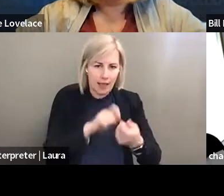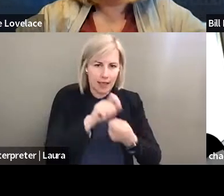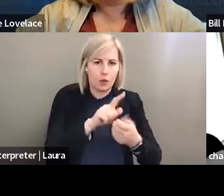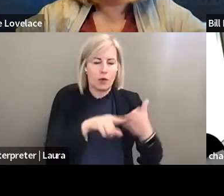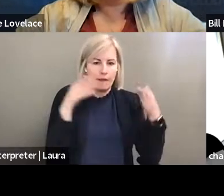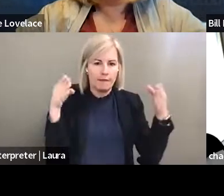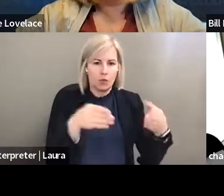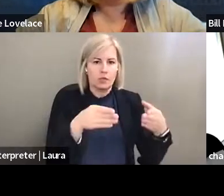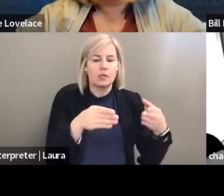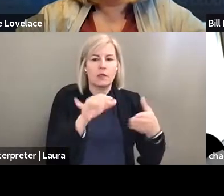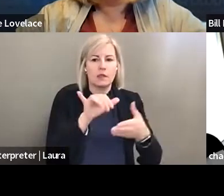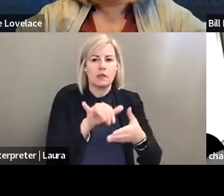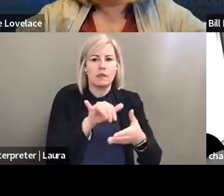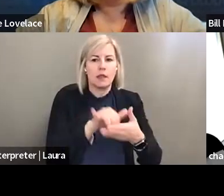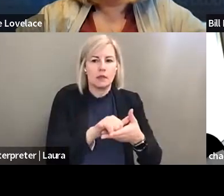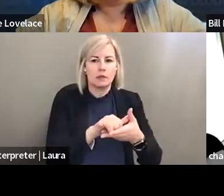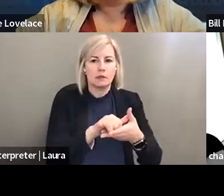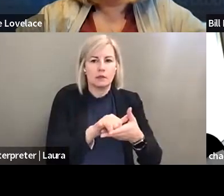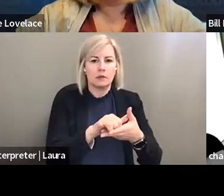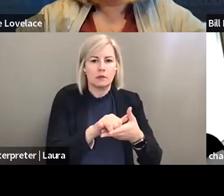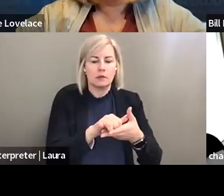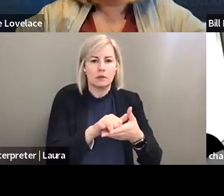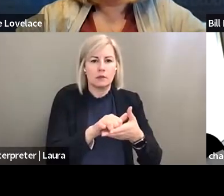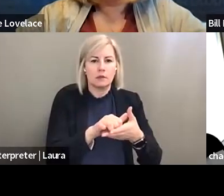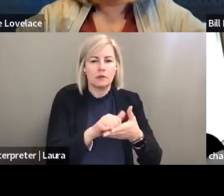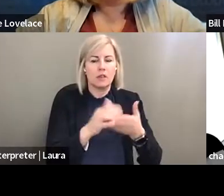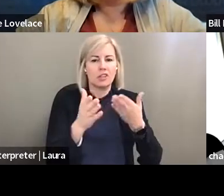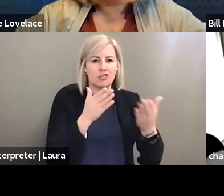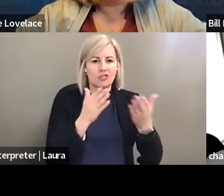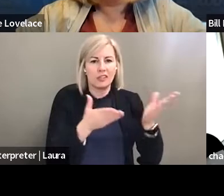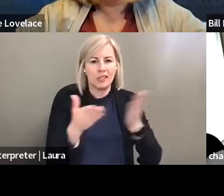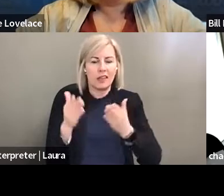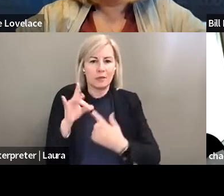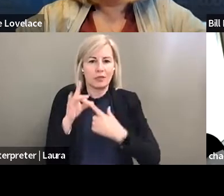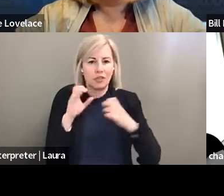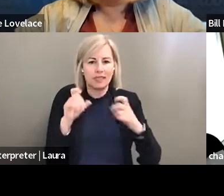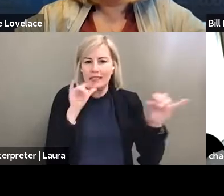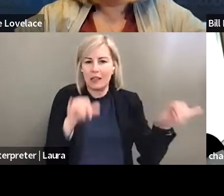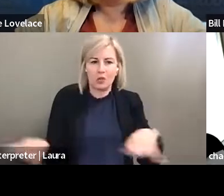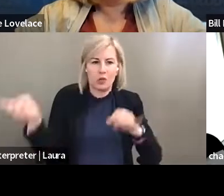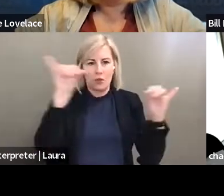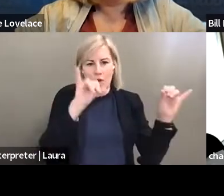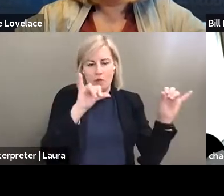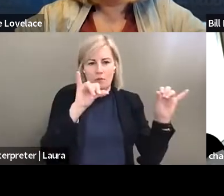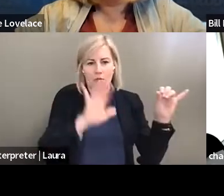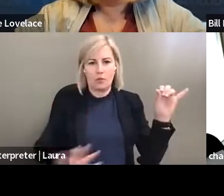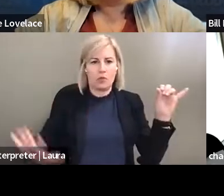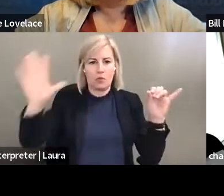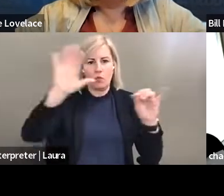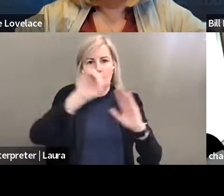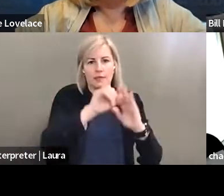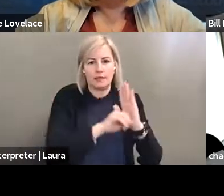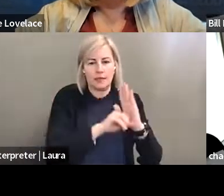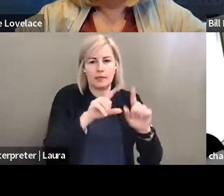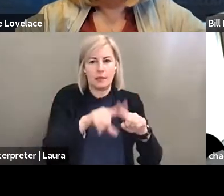is the fact that it's not, the service delivery of special education is not uniform throughout the state. Depending